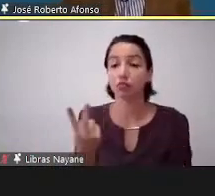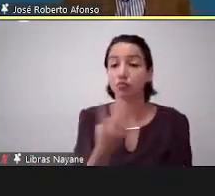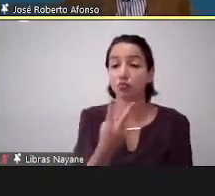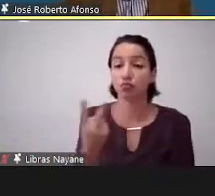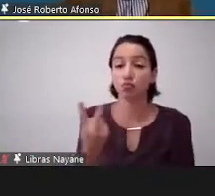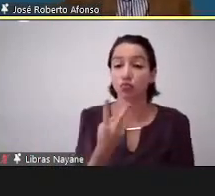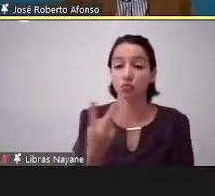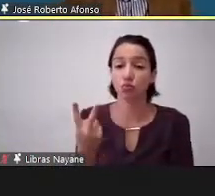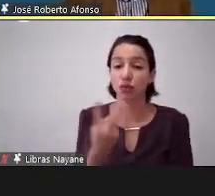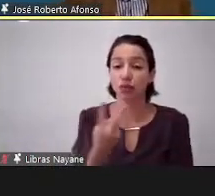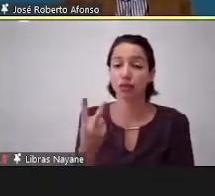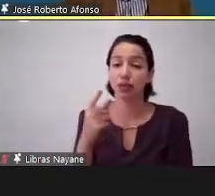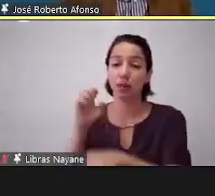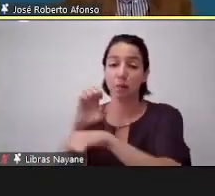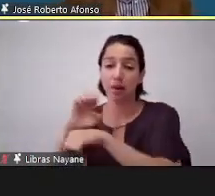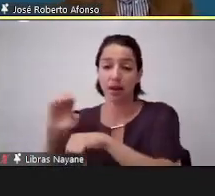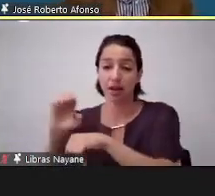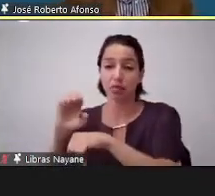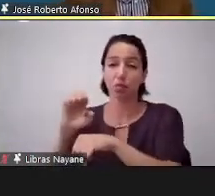taxpayers as